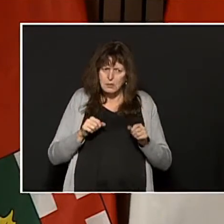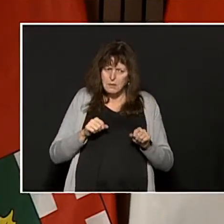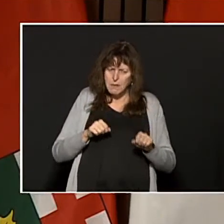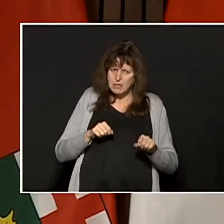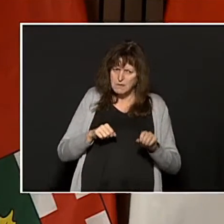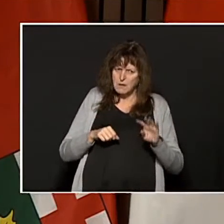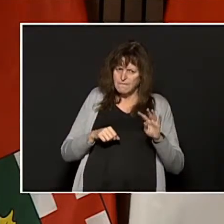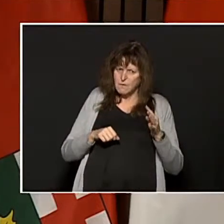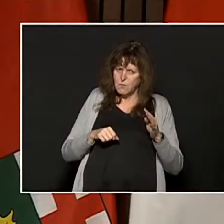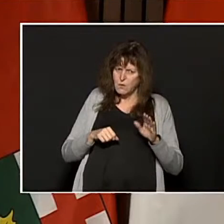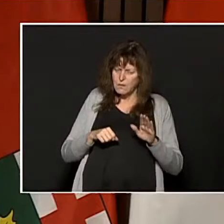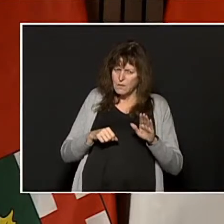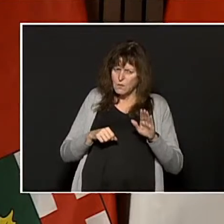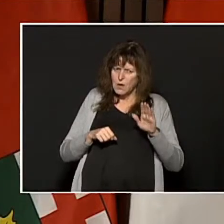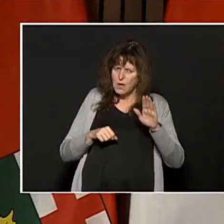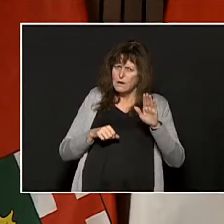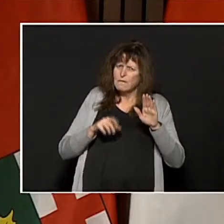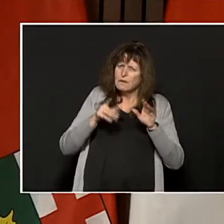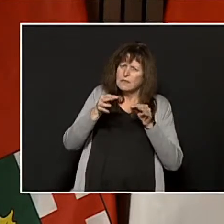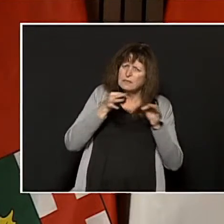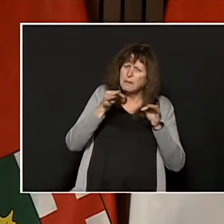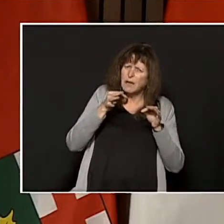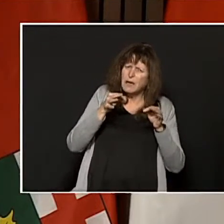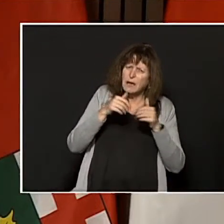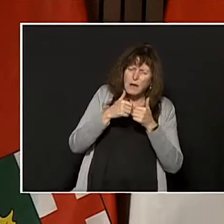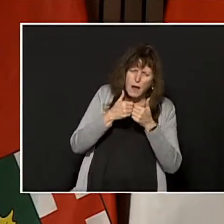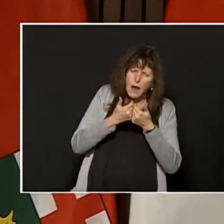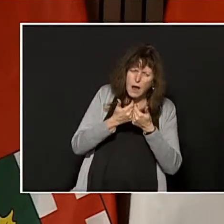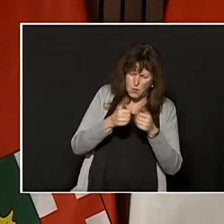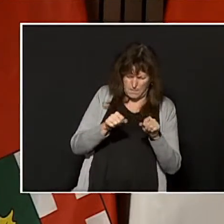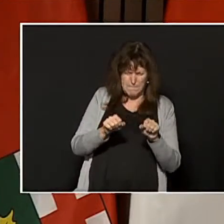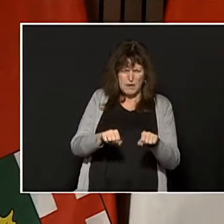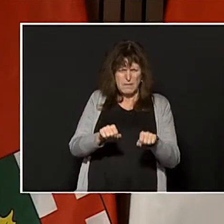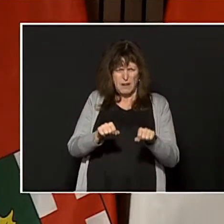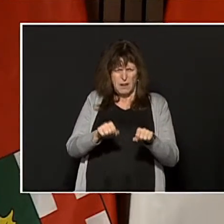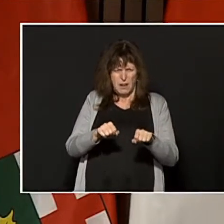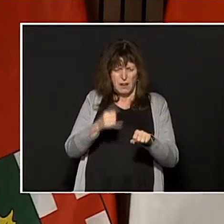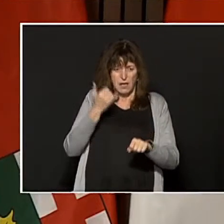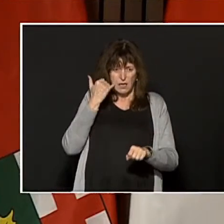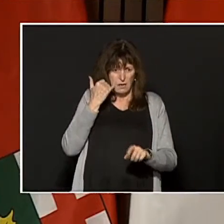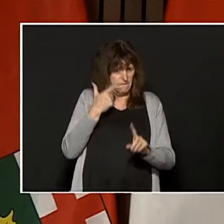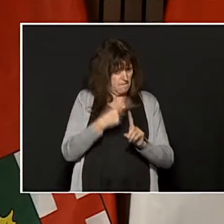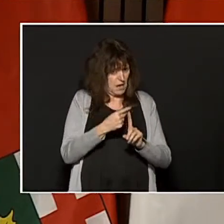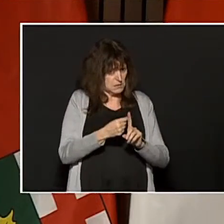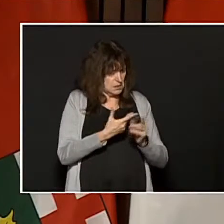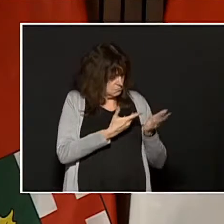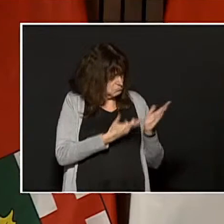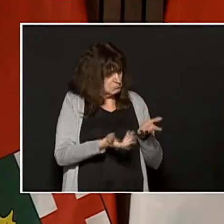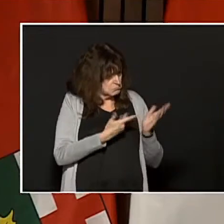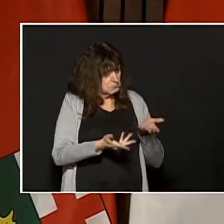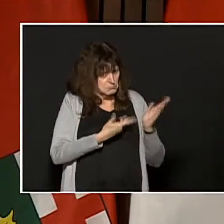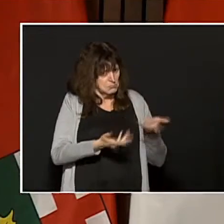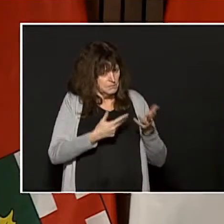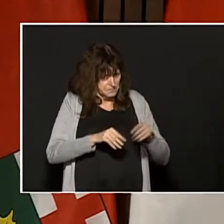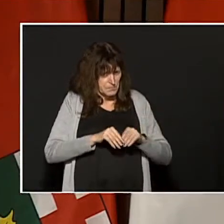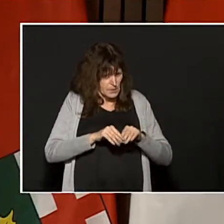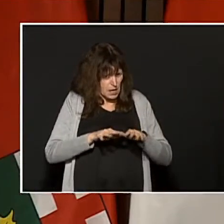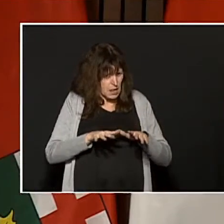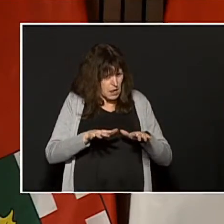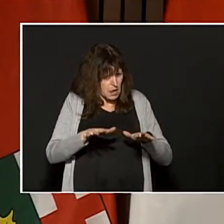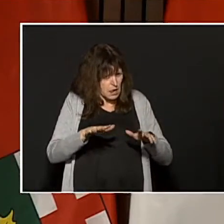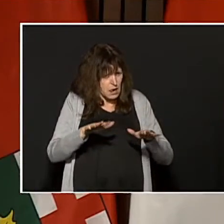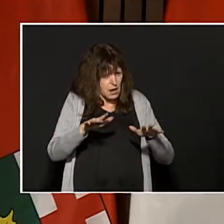explain, how would there be that rebound when the soil is not going to be quite as fertile for the